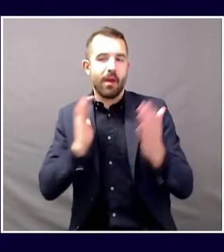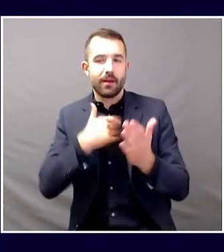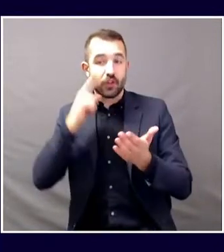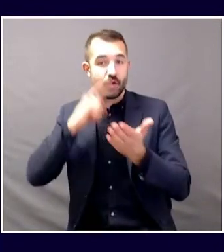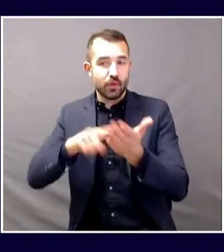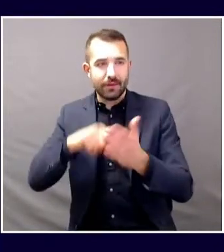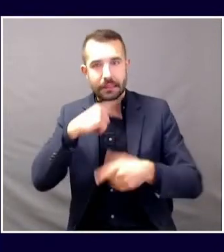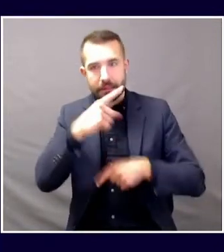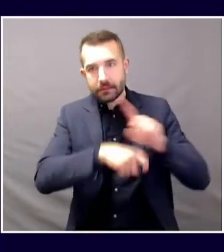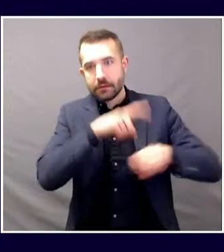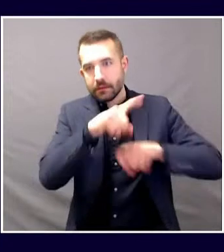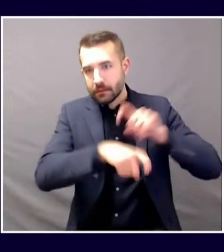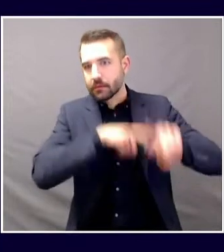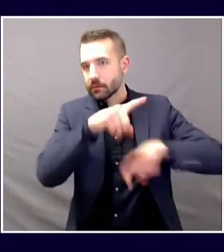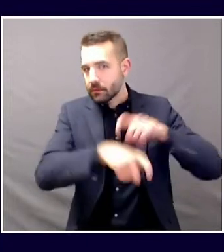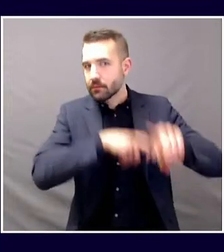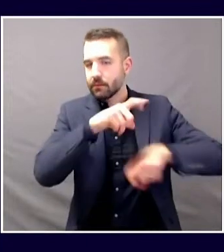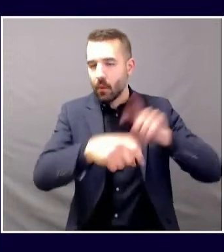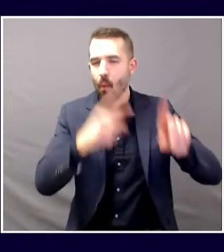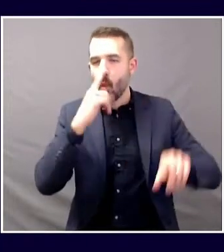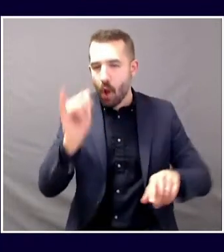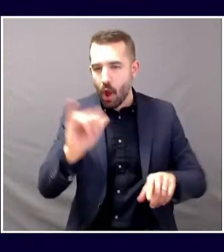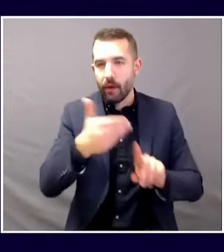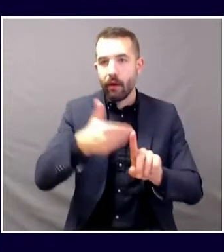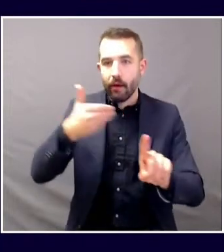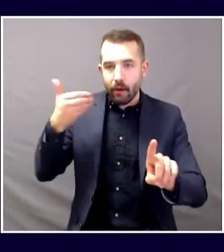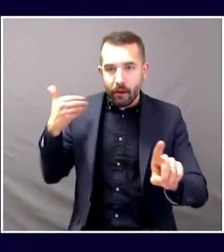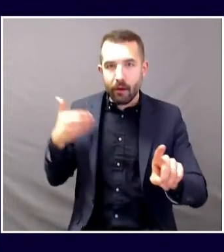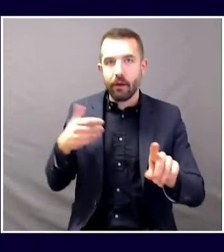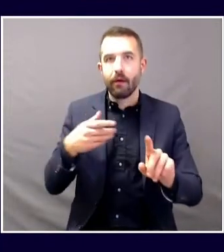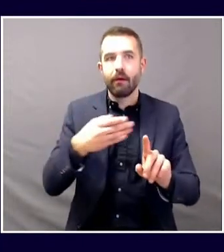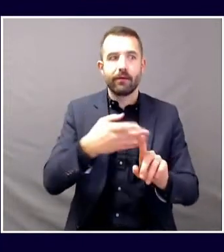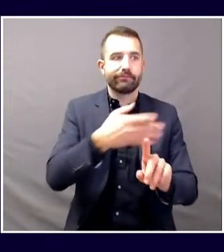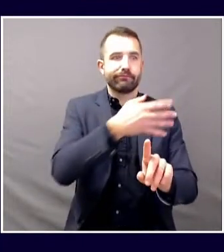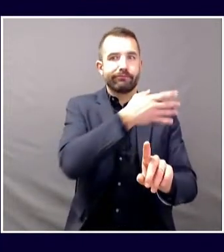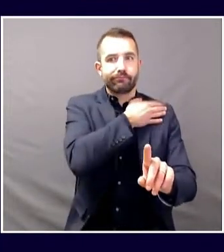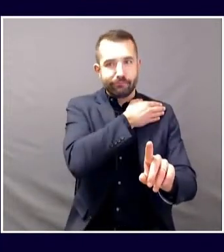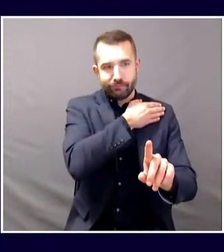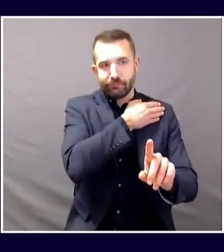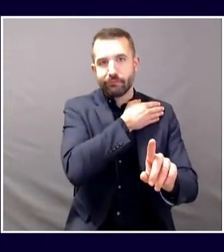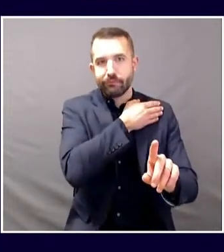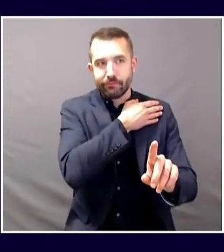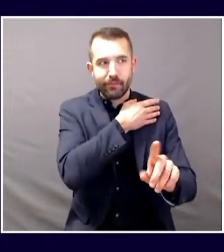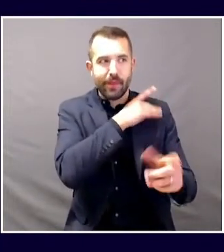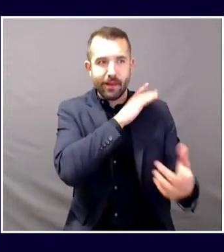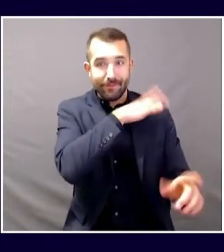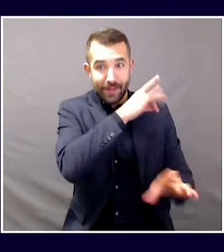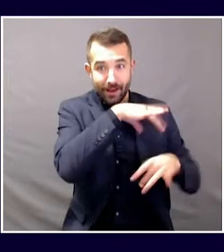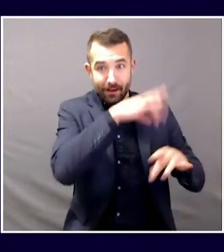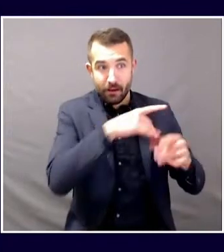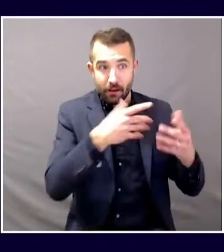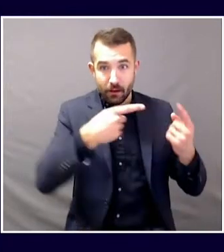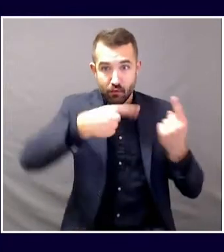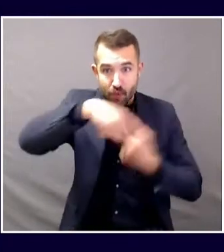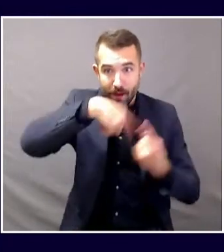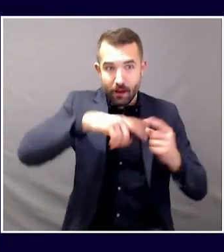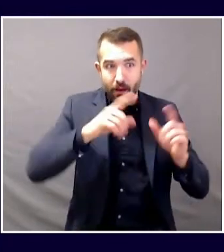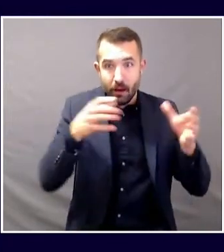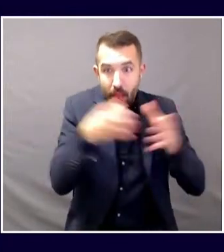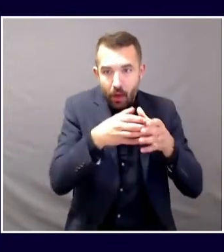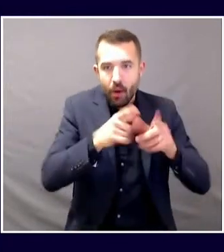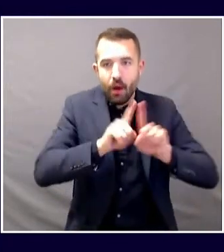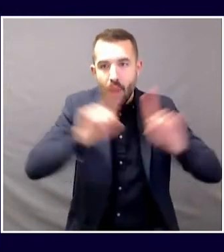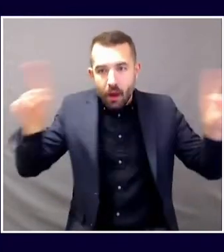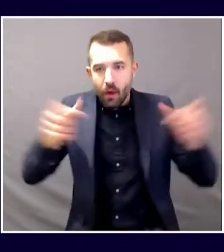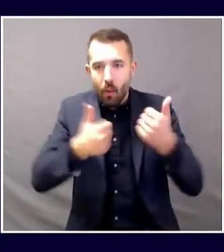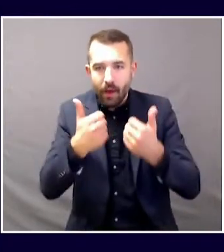It's going upstream to figure out where people were exposed and in what chronology. And if I could just follow up, since you mentioned